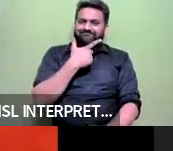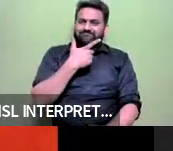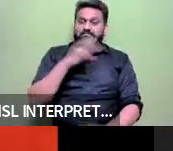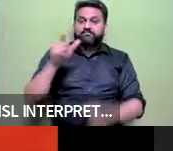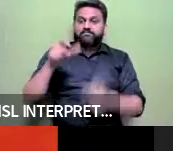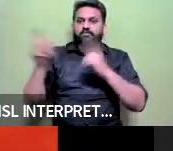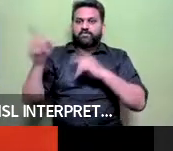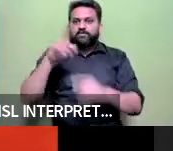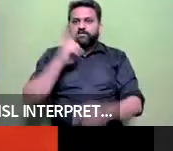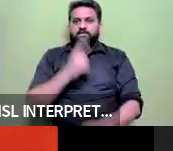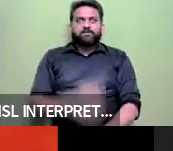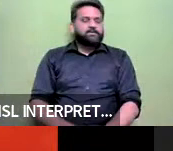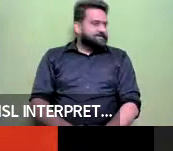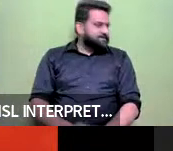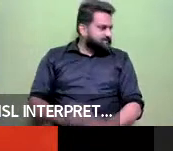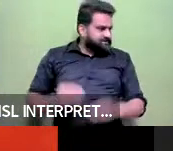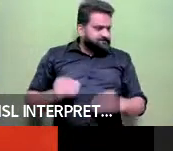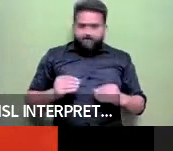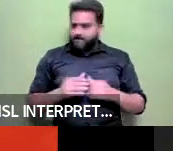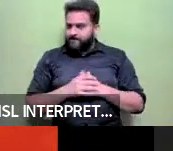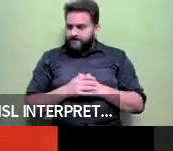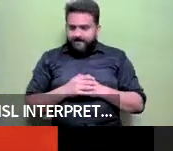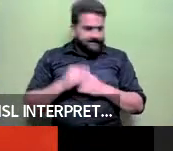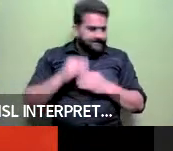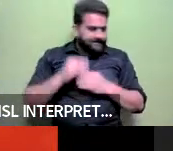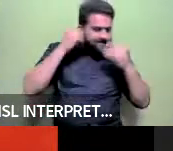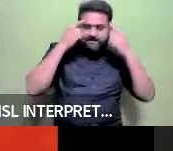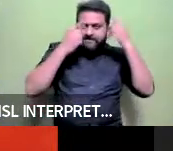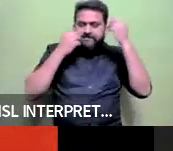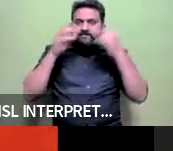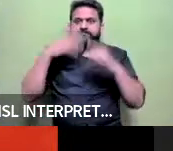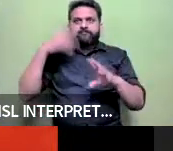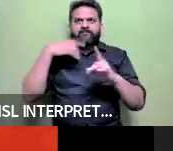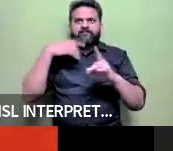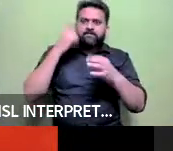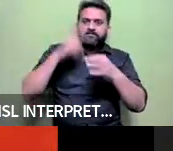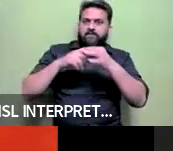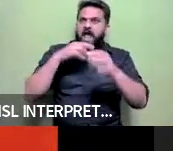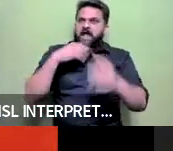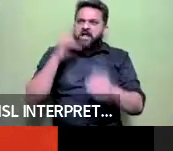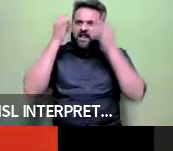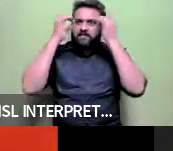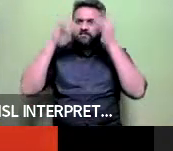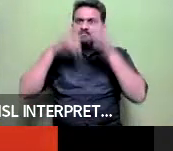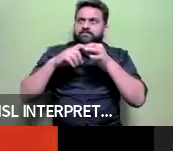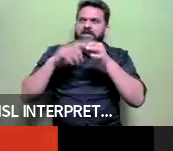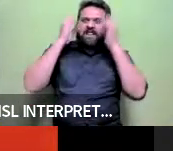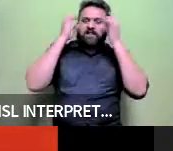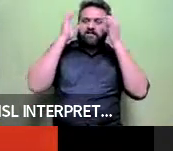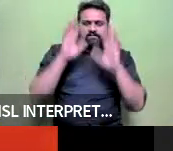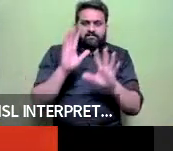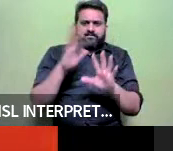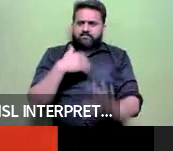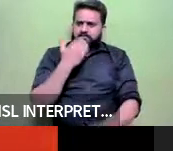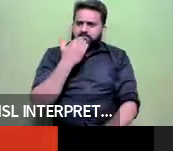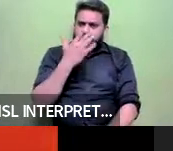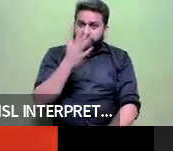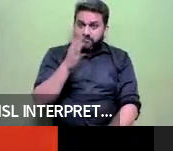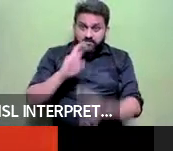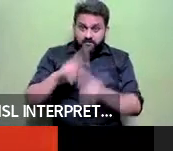are very tense. They don't smile. You ask questions, they feel very angry. You can see the red. I tell you, if the